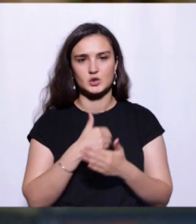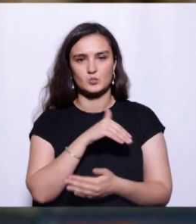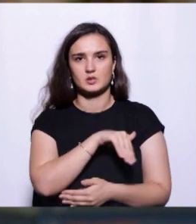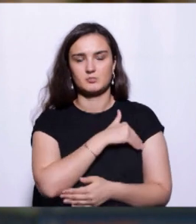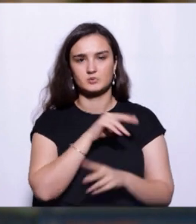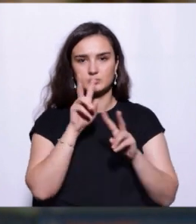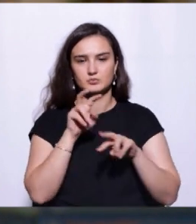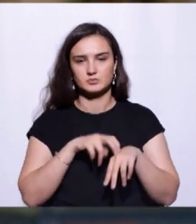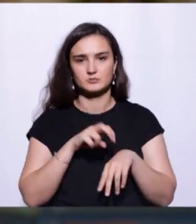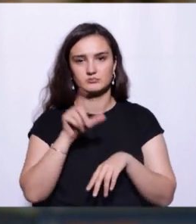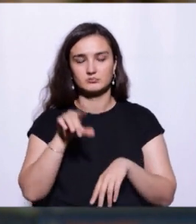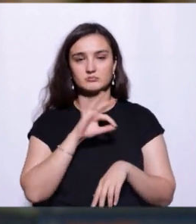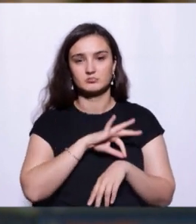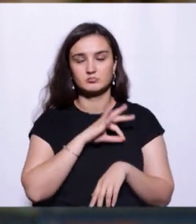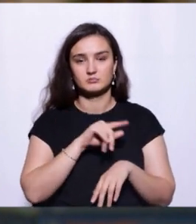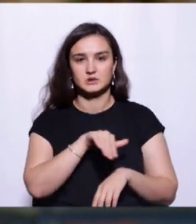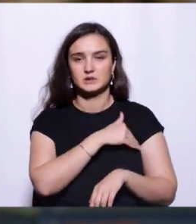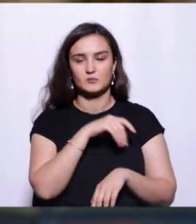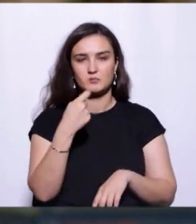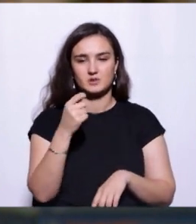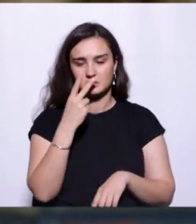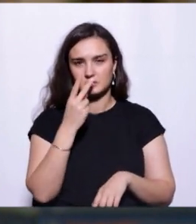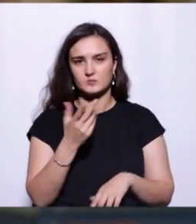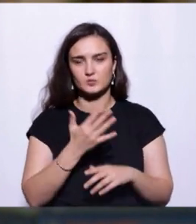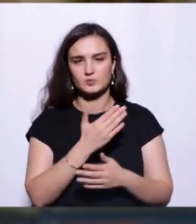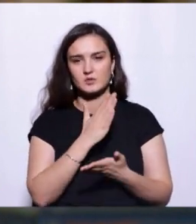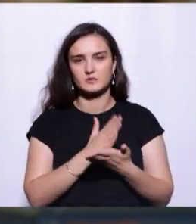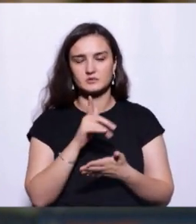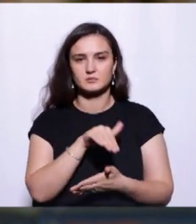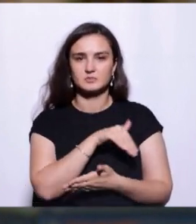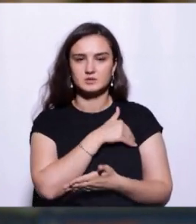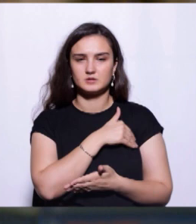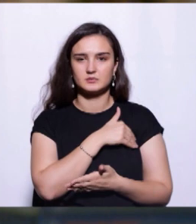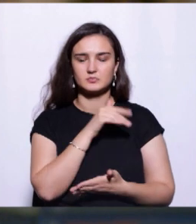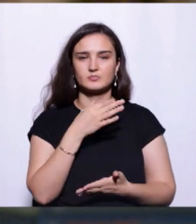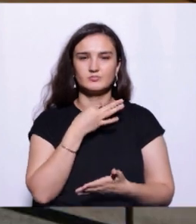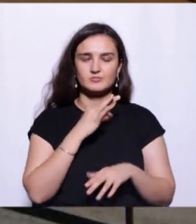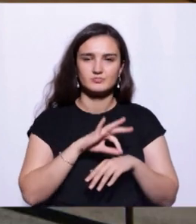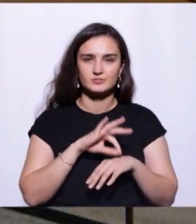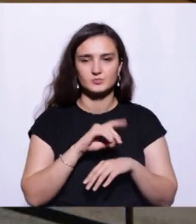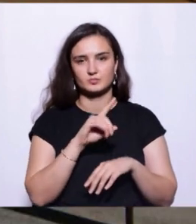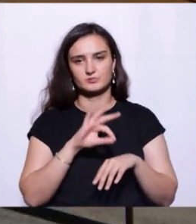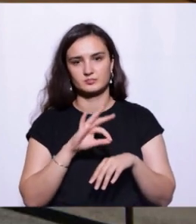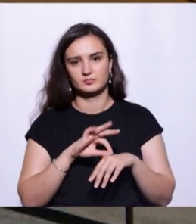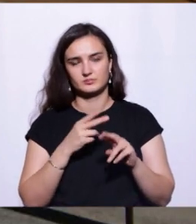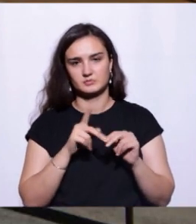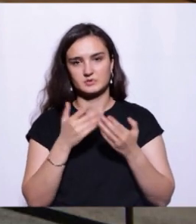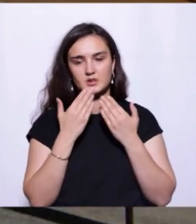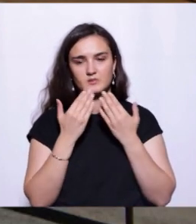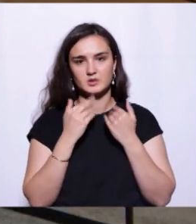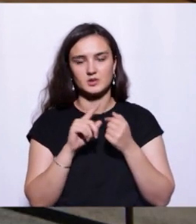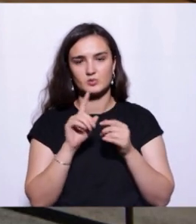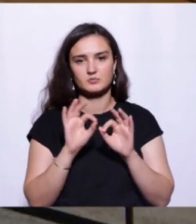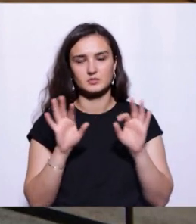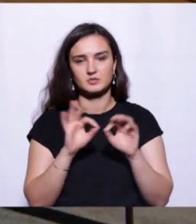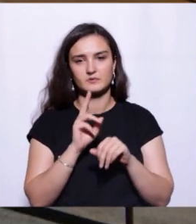A doctor uses a thermometer to see if you have a fever or if you are sick. It is easy to